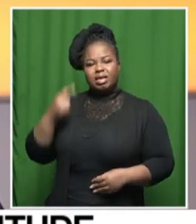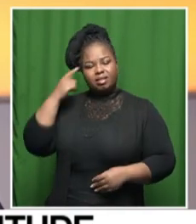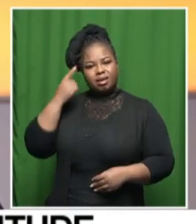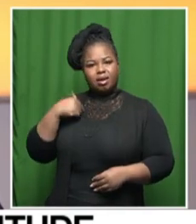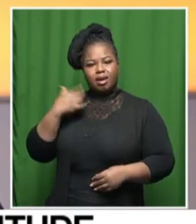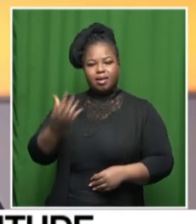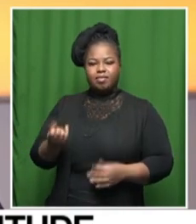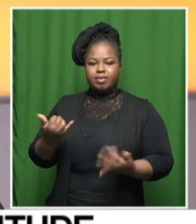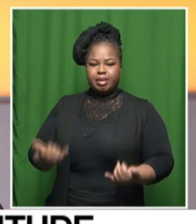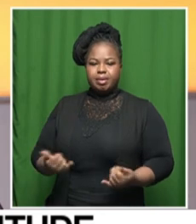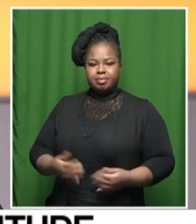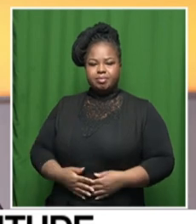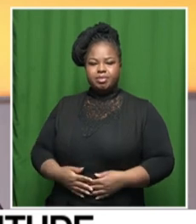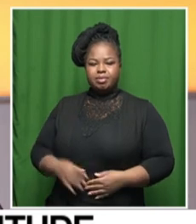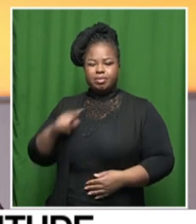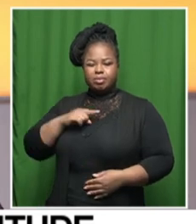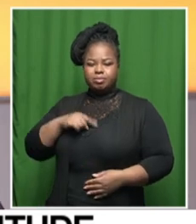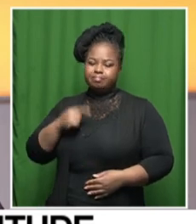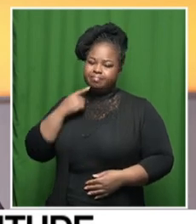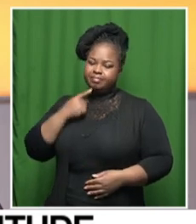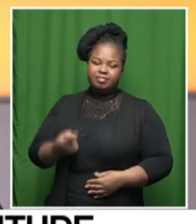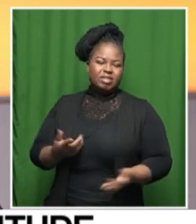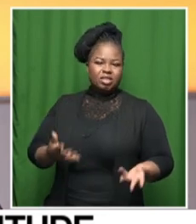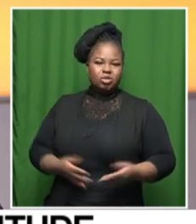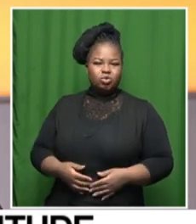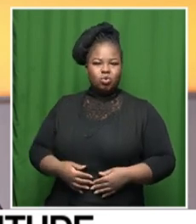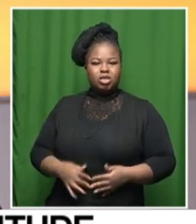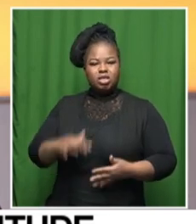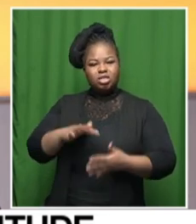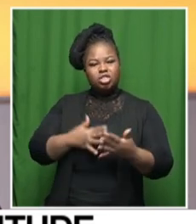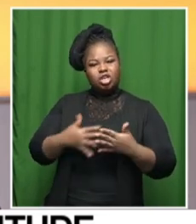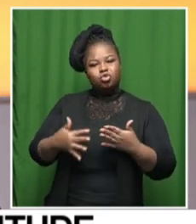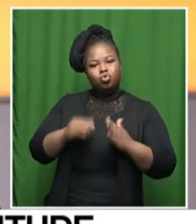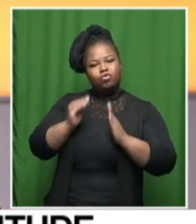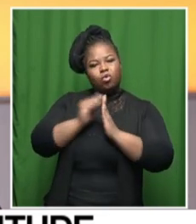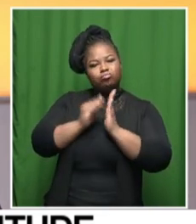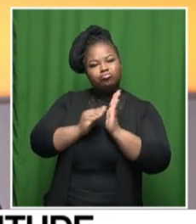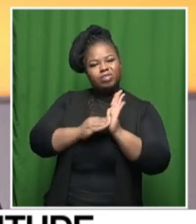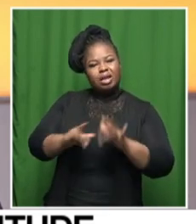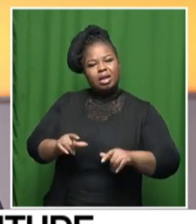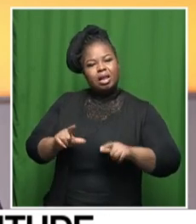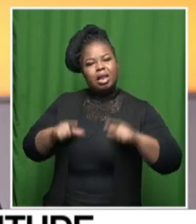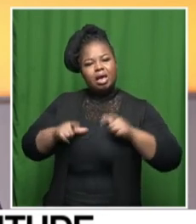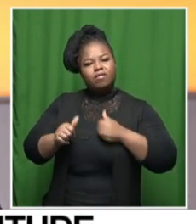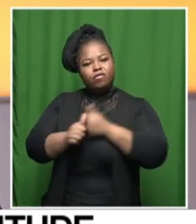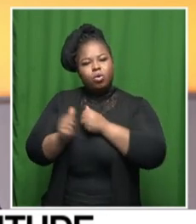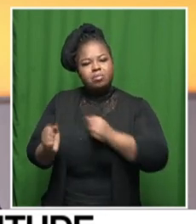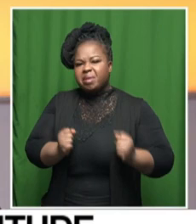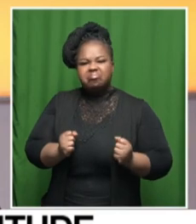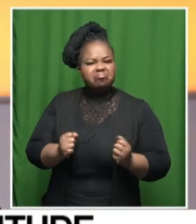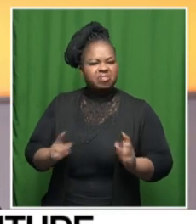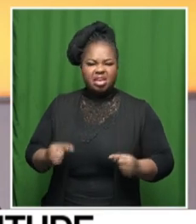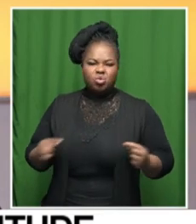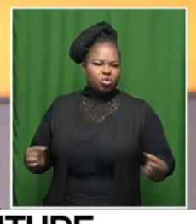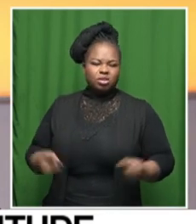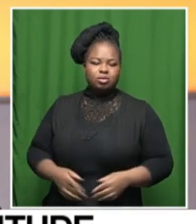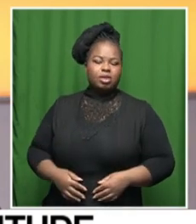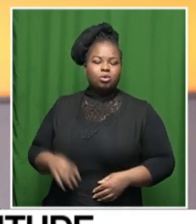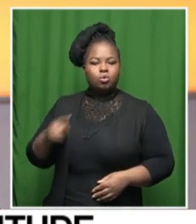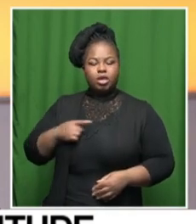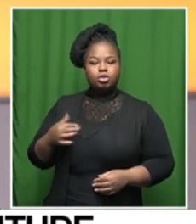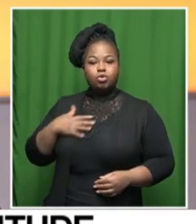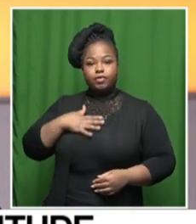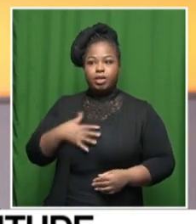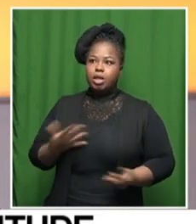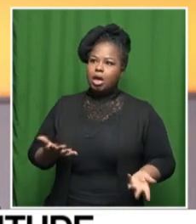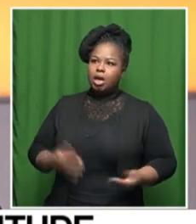now. Yeah. So that's why I say there is no formula to life. Never feel pressured, and never think that when things are not happening the way